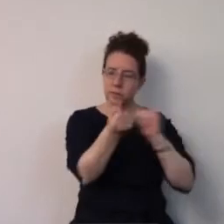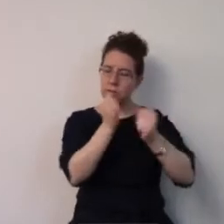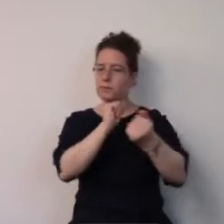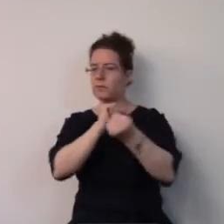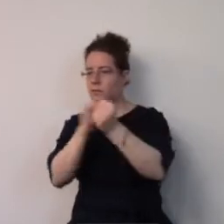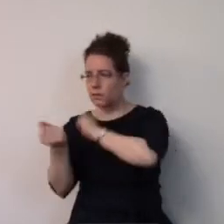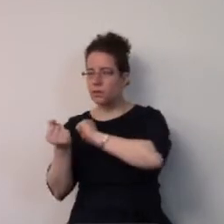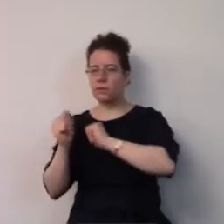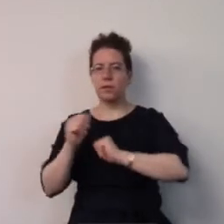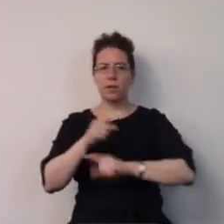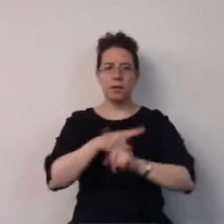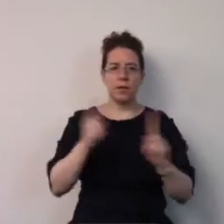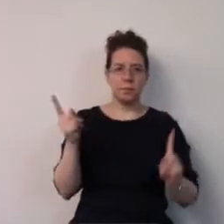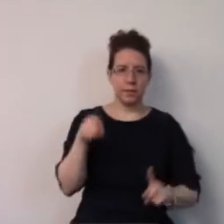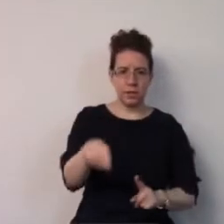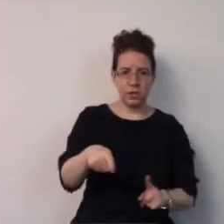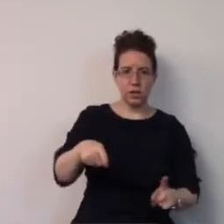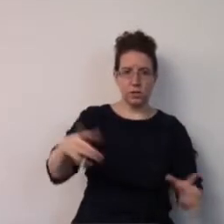unchanging.